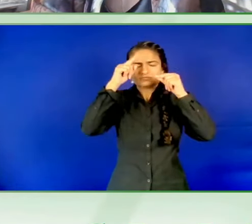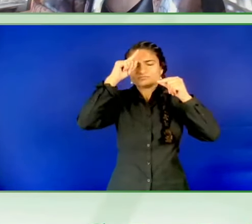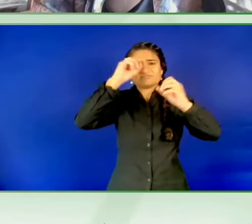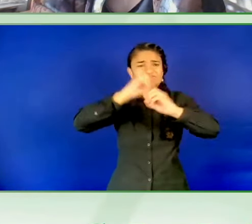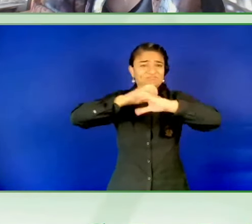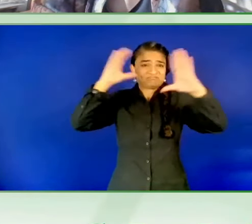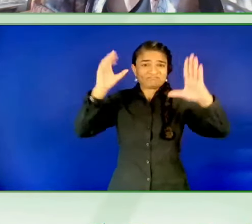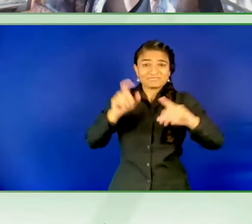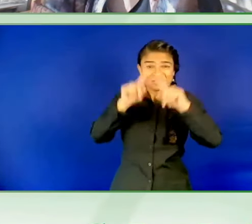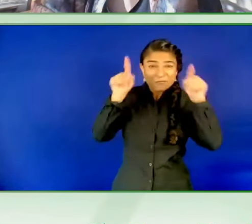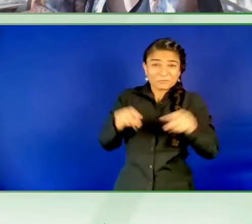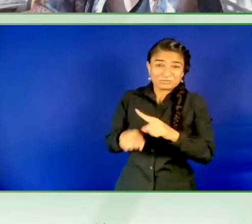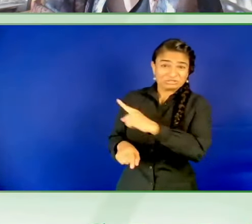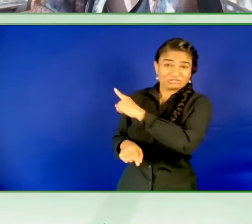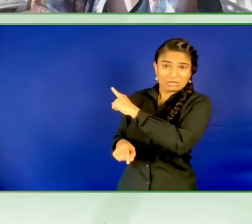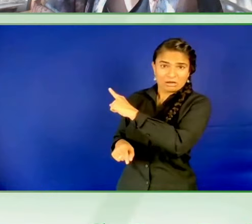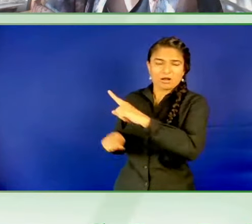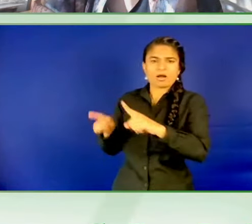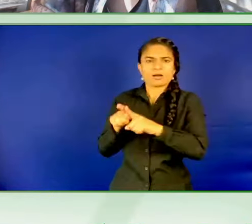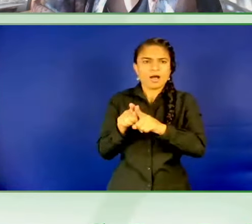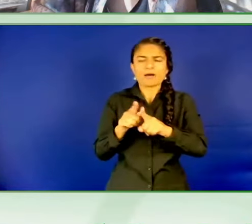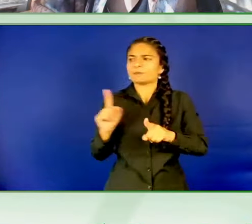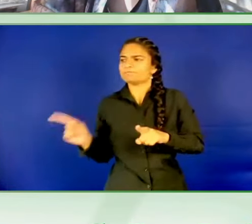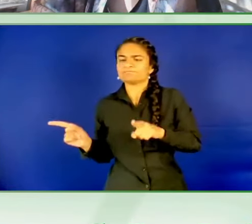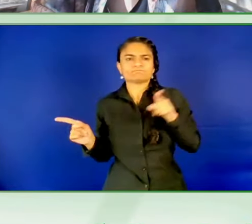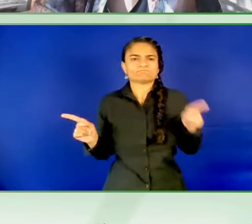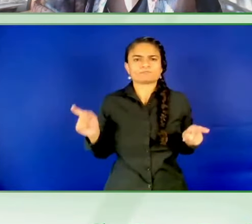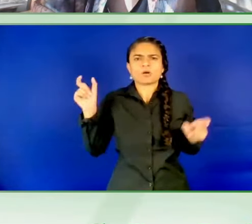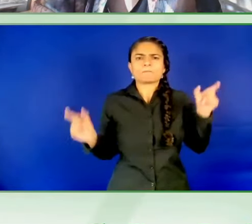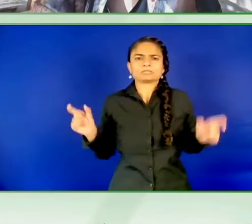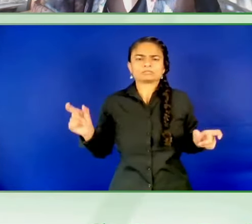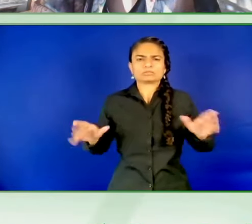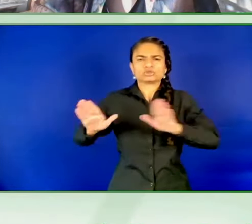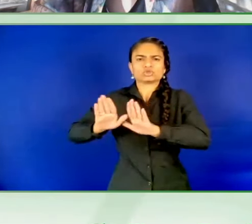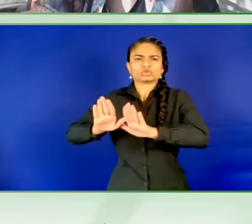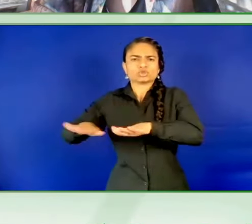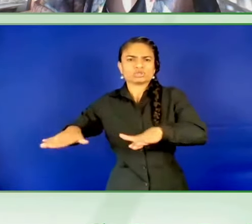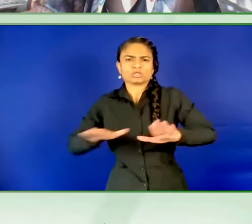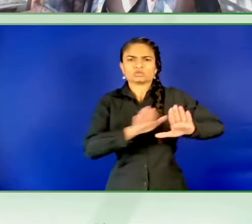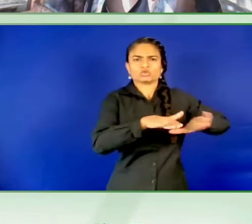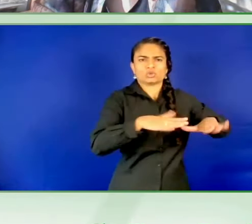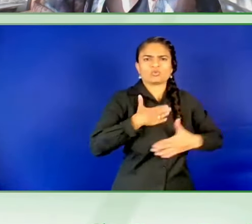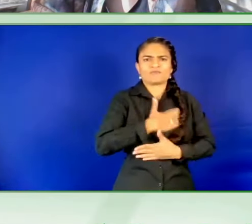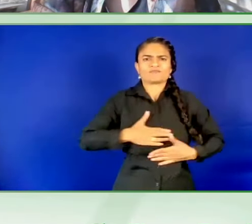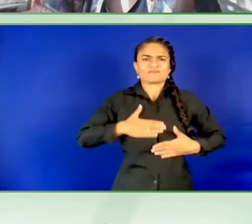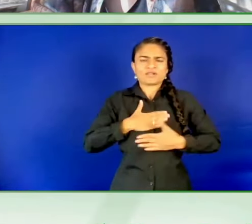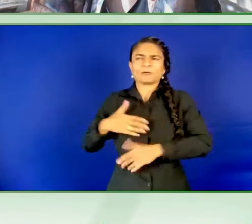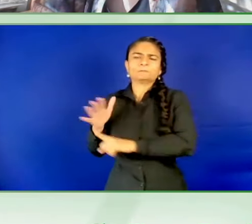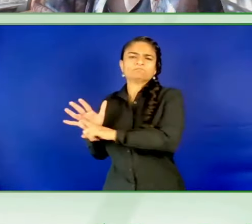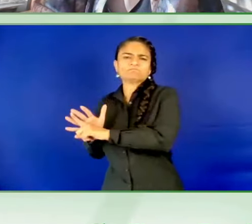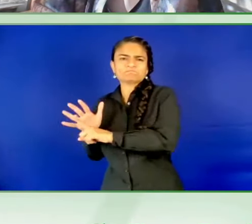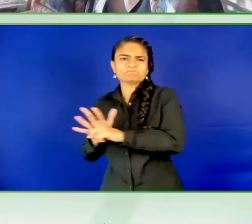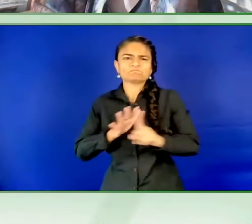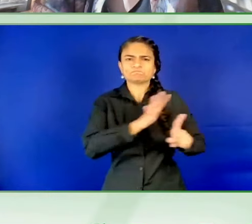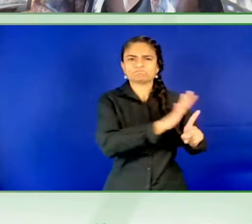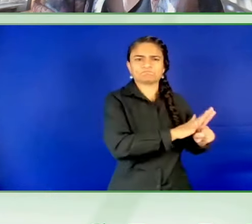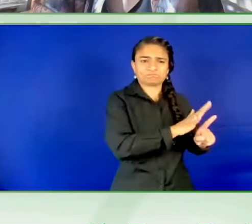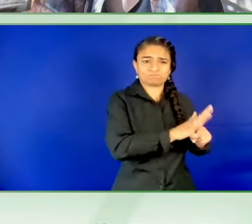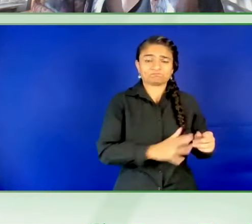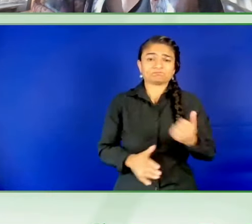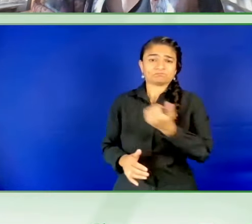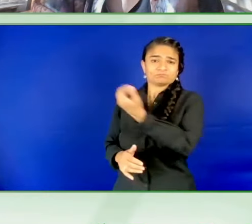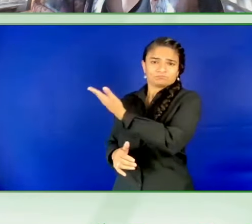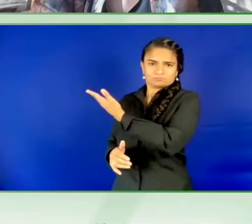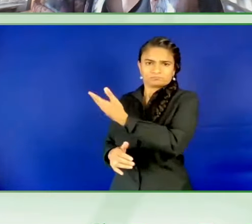this kit. For instance, we have been present in many astronomy-related events with small exhibitions. In